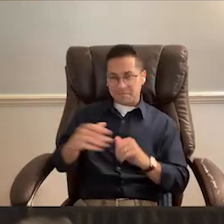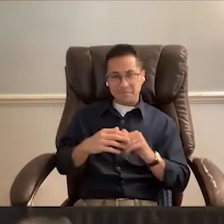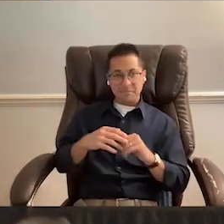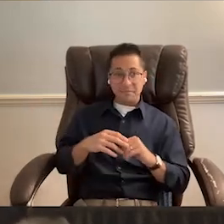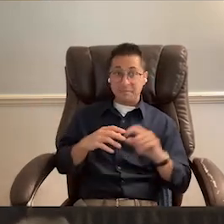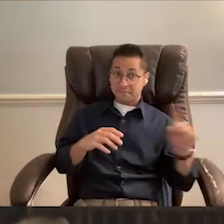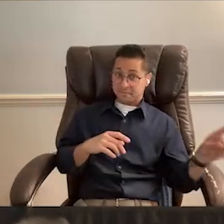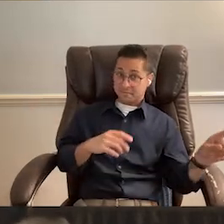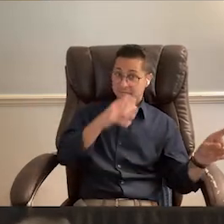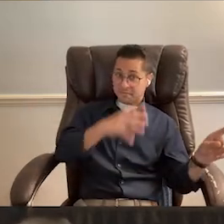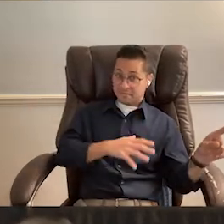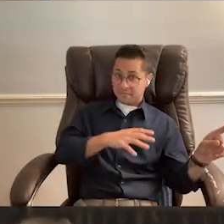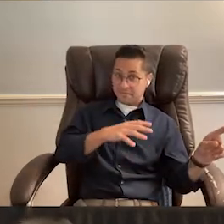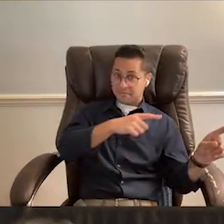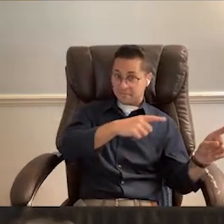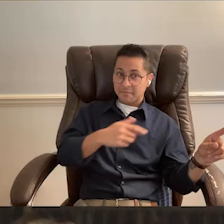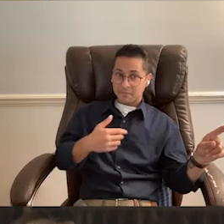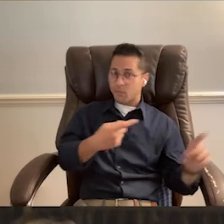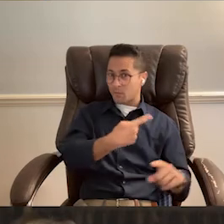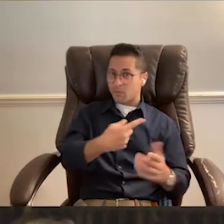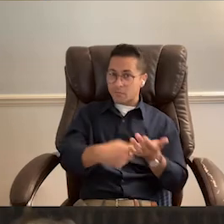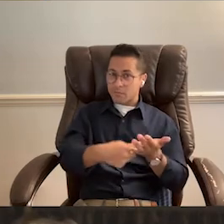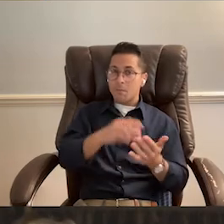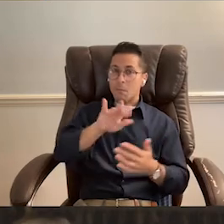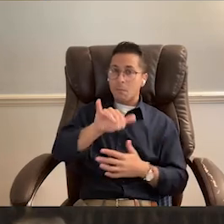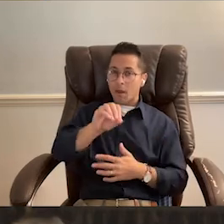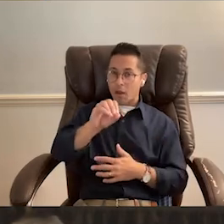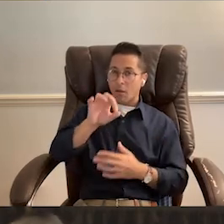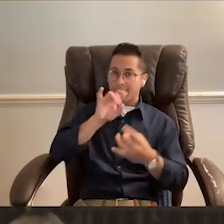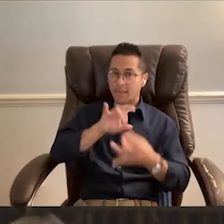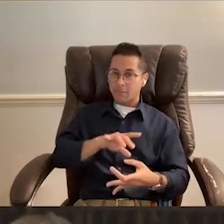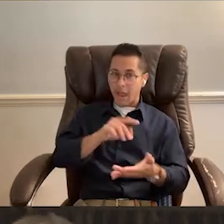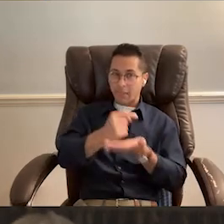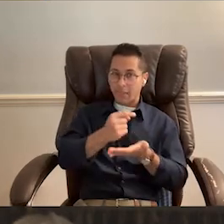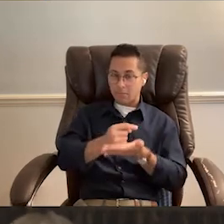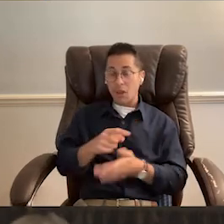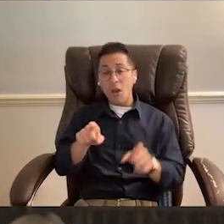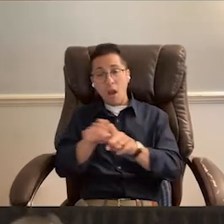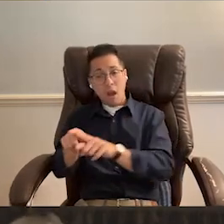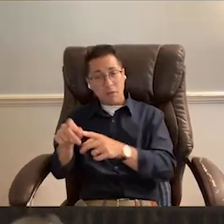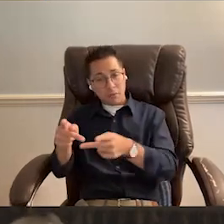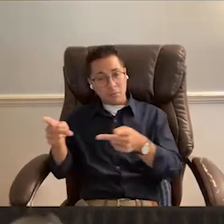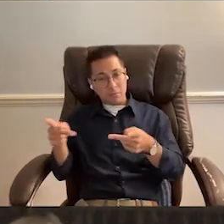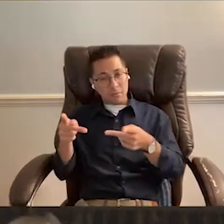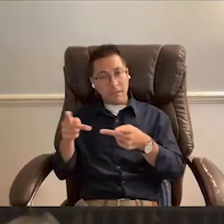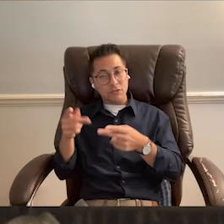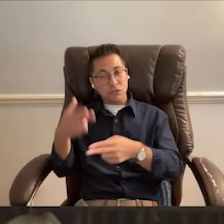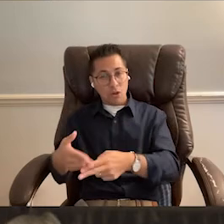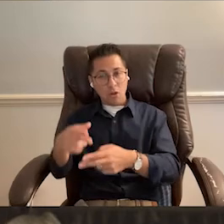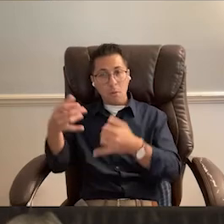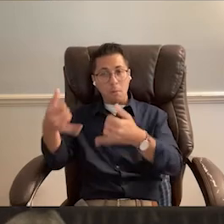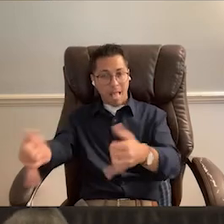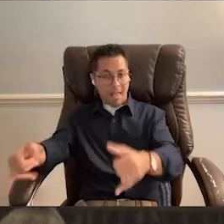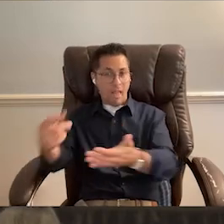to medications, and so. Okay, so this lady here has we were talking about